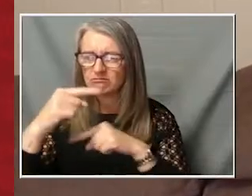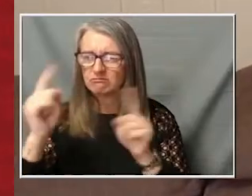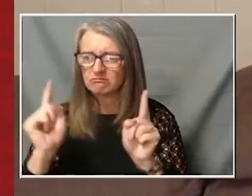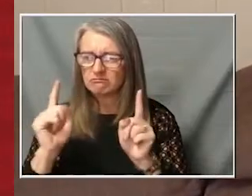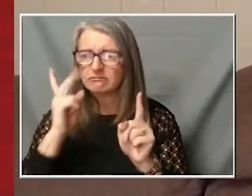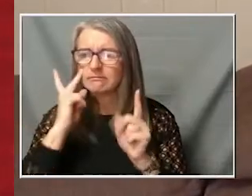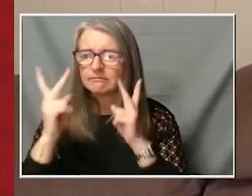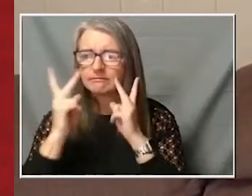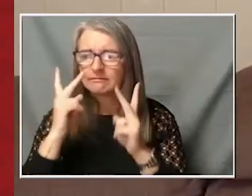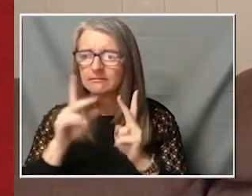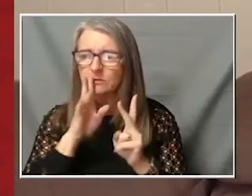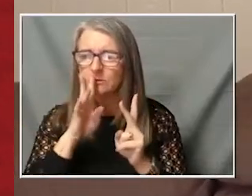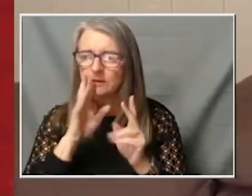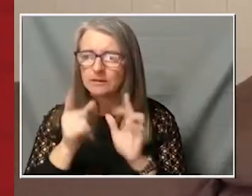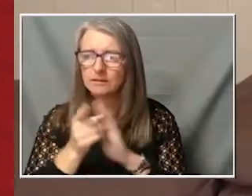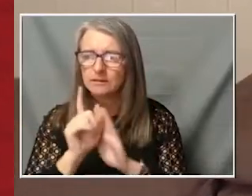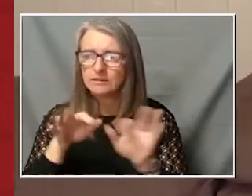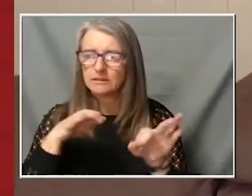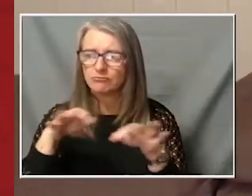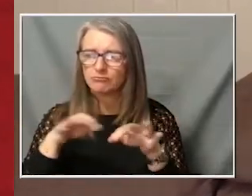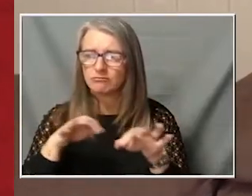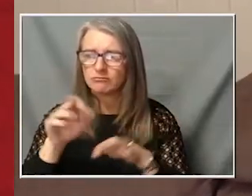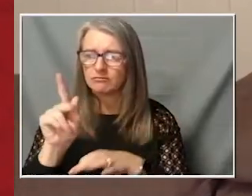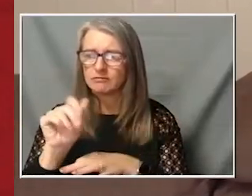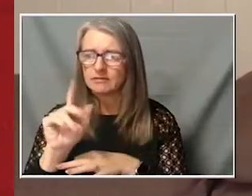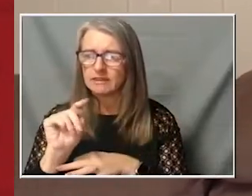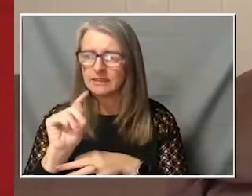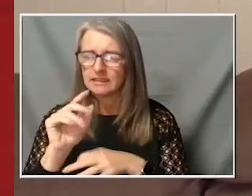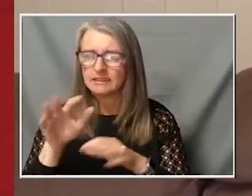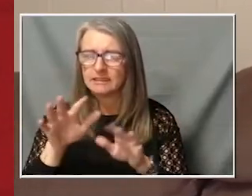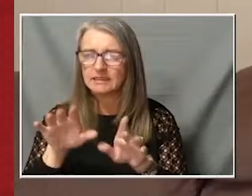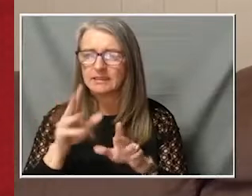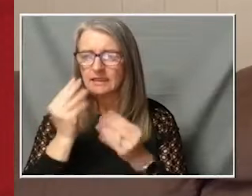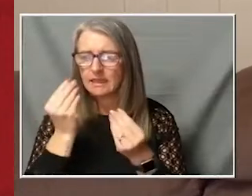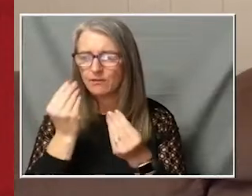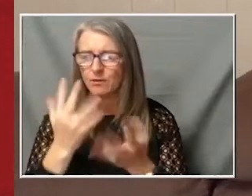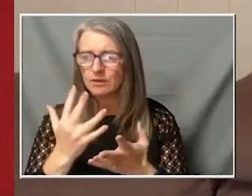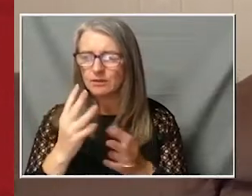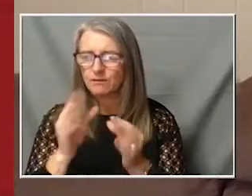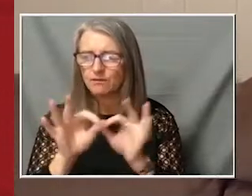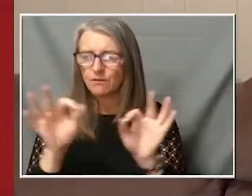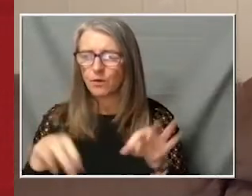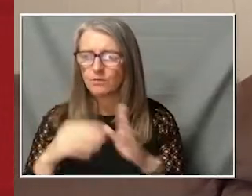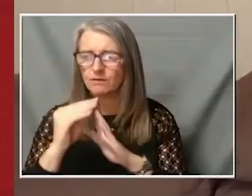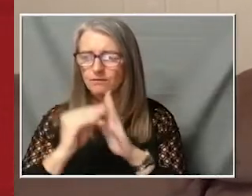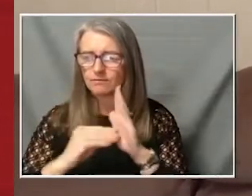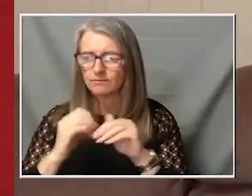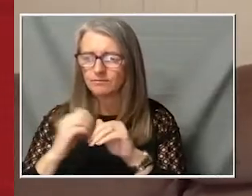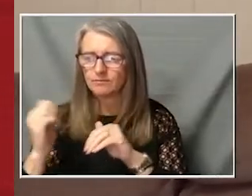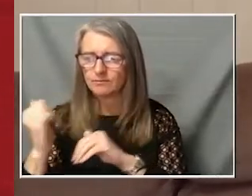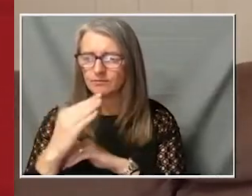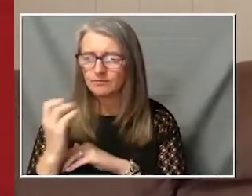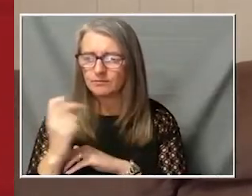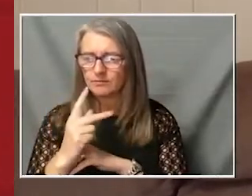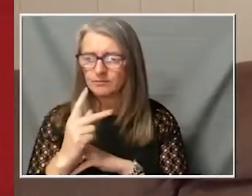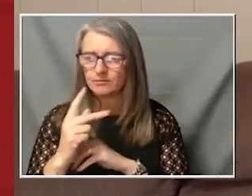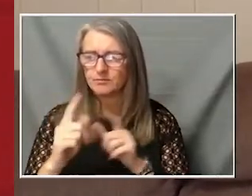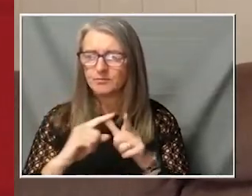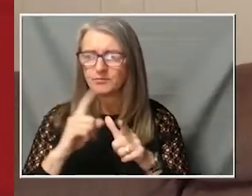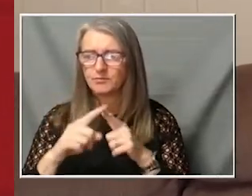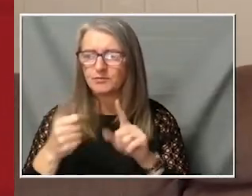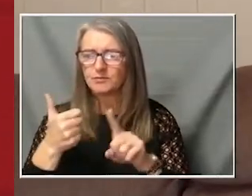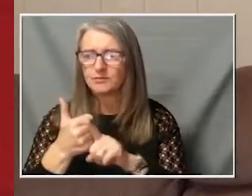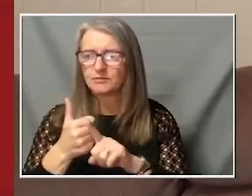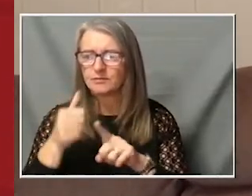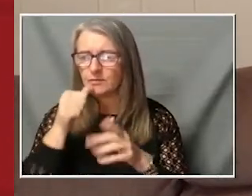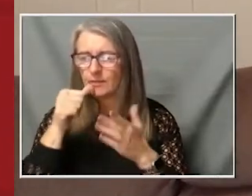minute. It's got an instruction kit for you at home, an information form to fill out that you'll send back with the kit, and then a self-mailer